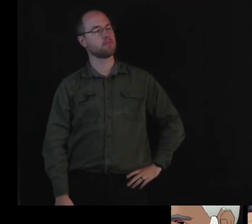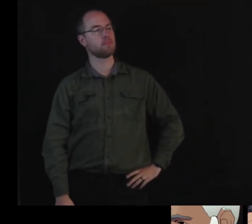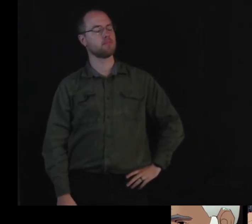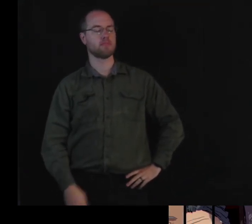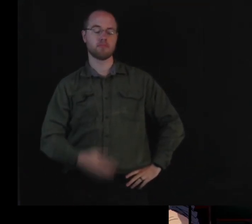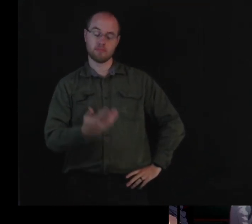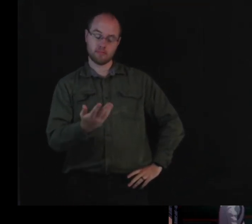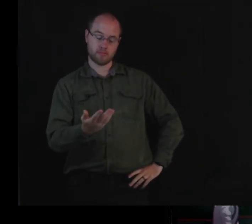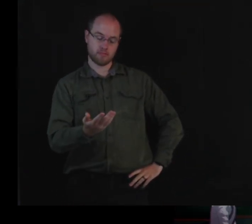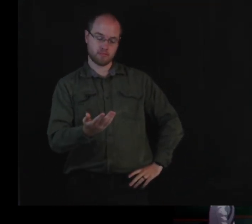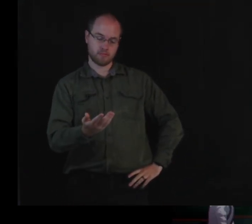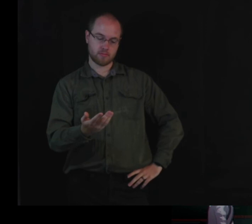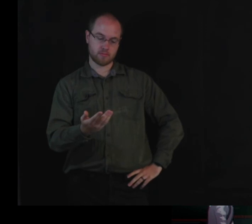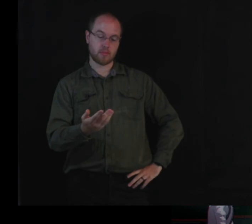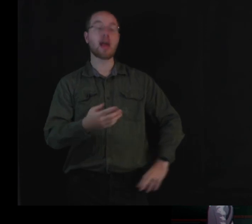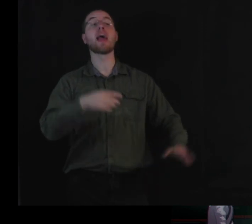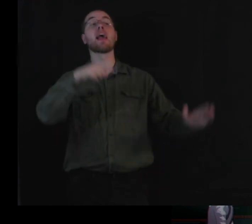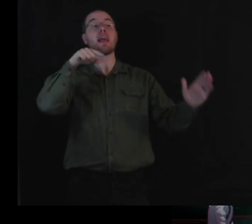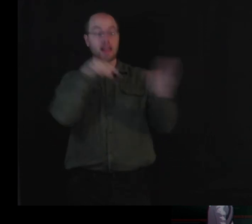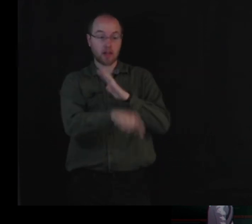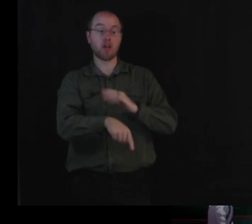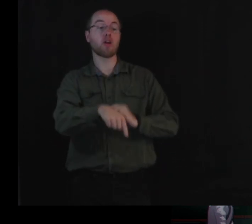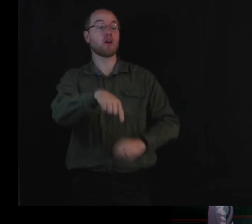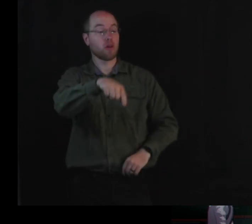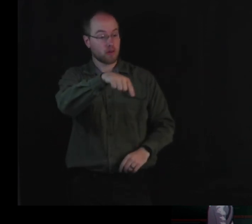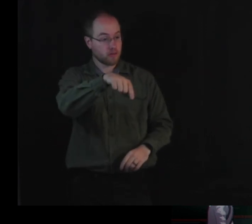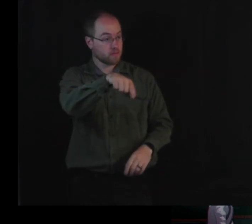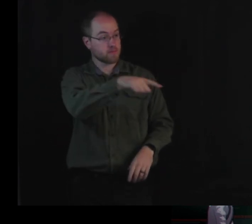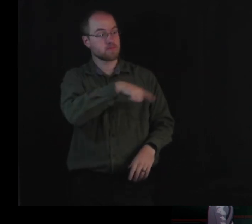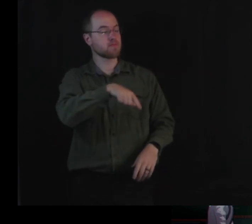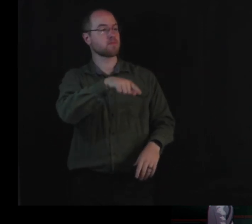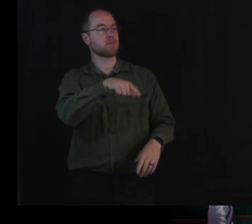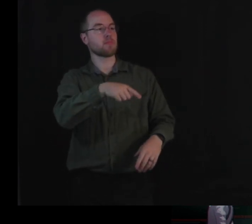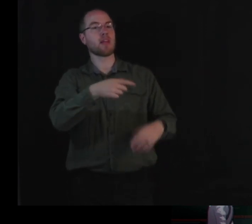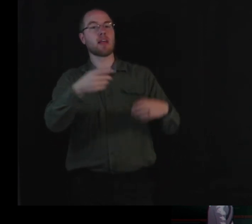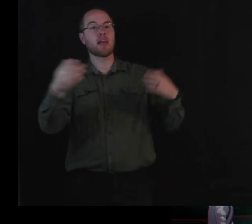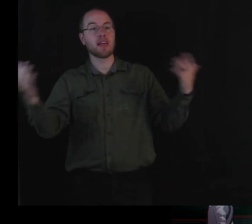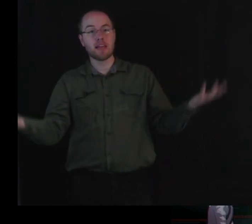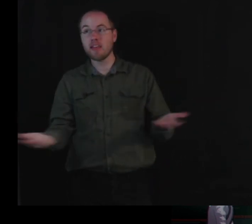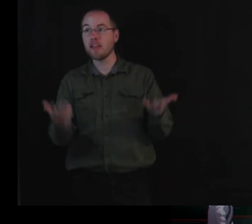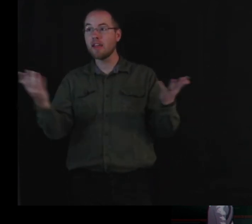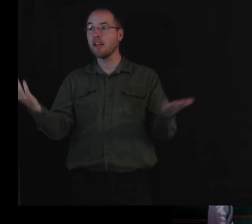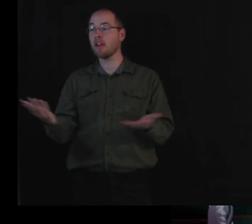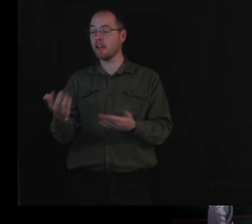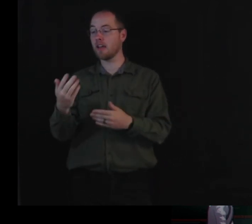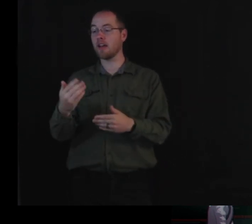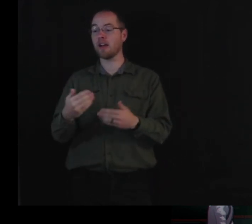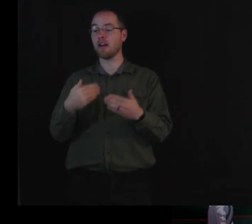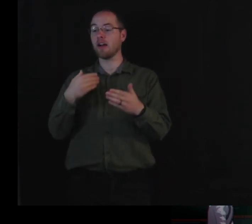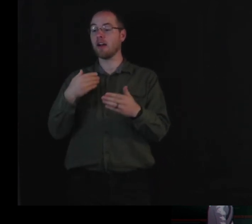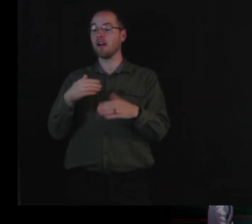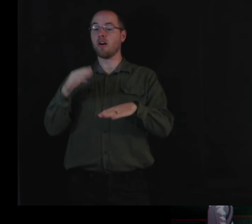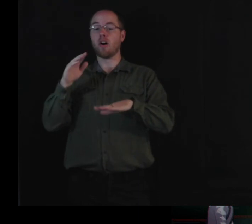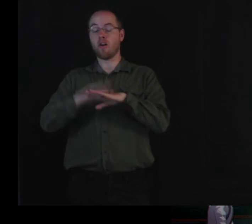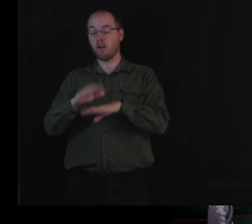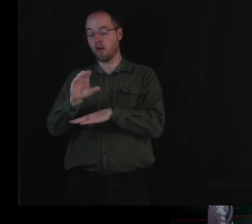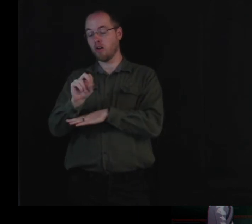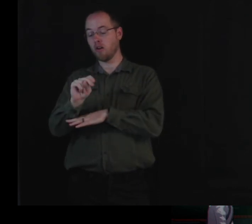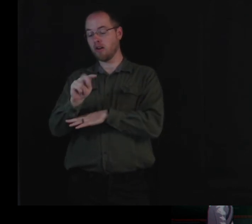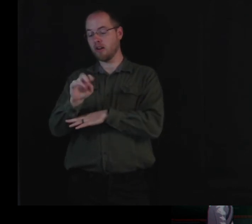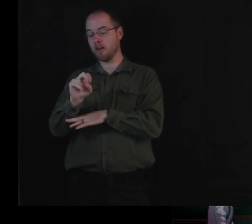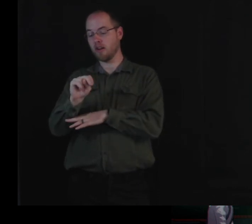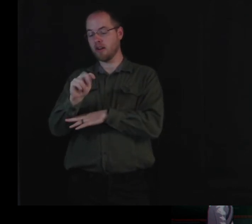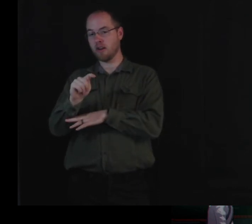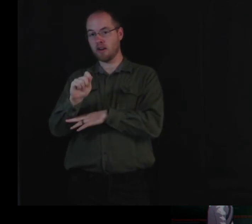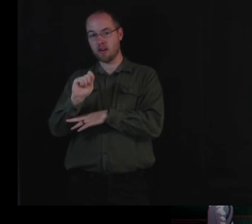See, killing you on the steps of the Continental, on